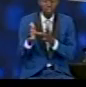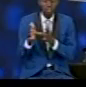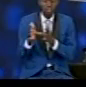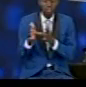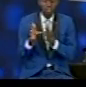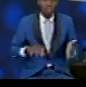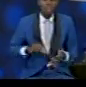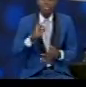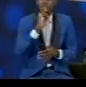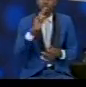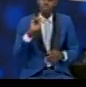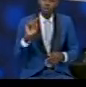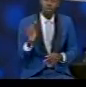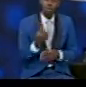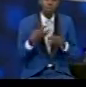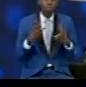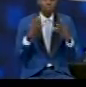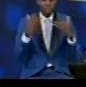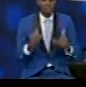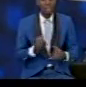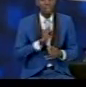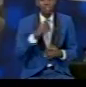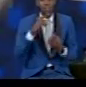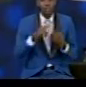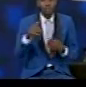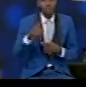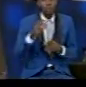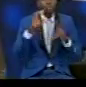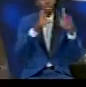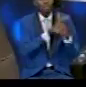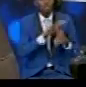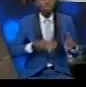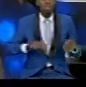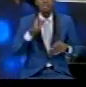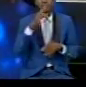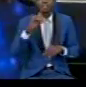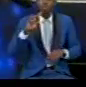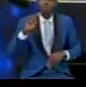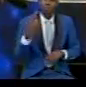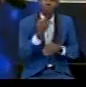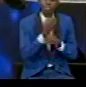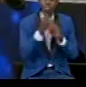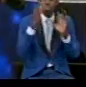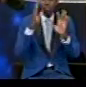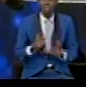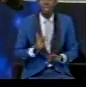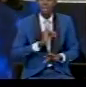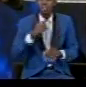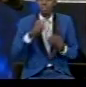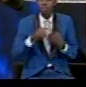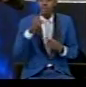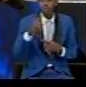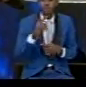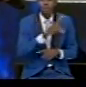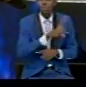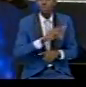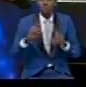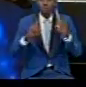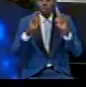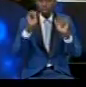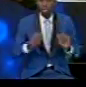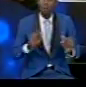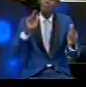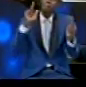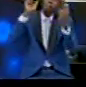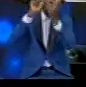the only way. I told you he is the only Savior. I told you nobody can come to the Heavenly